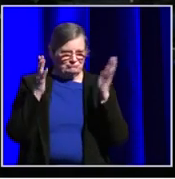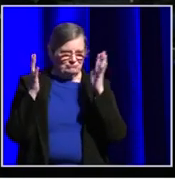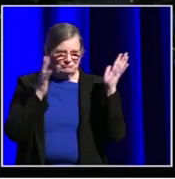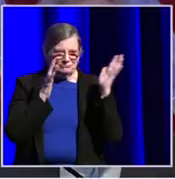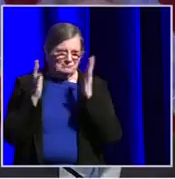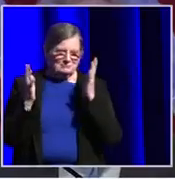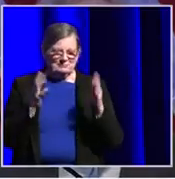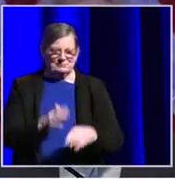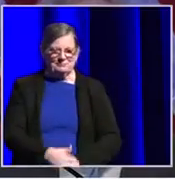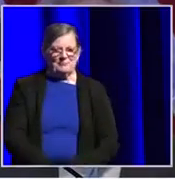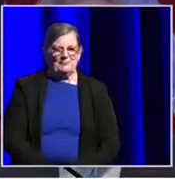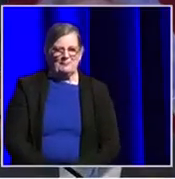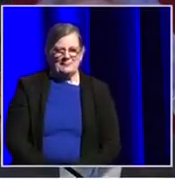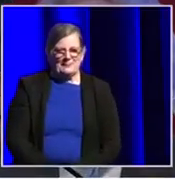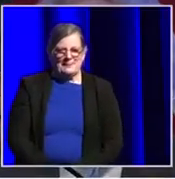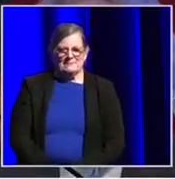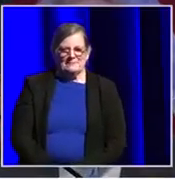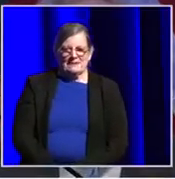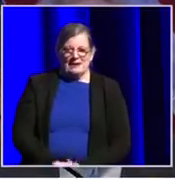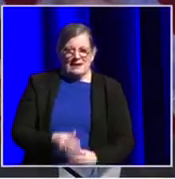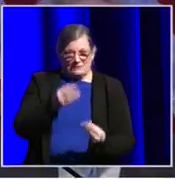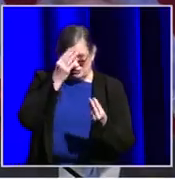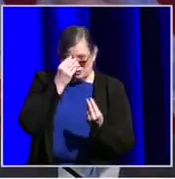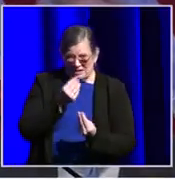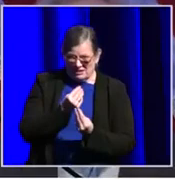I told you 4 years ago